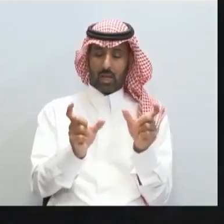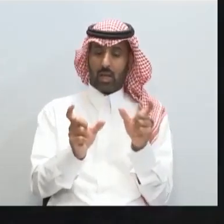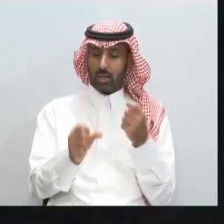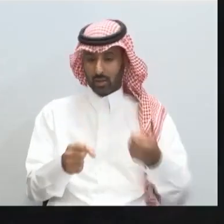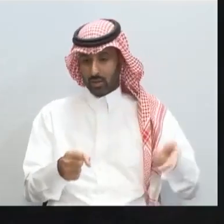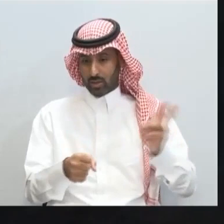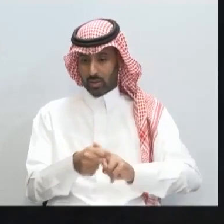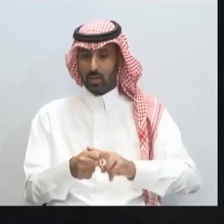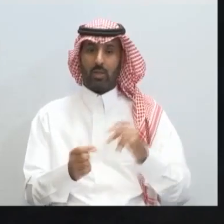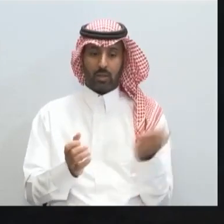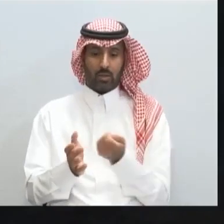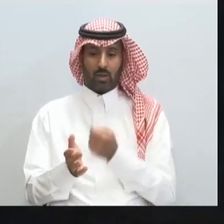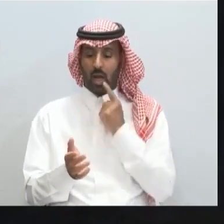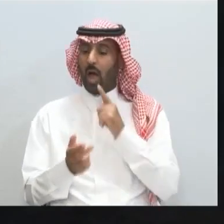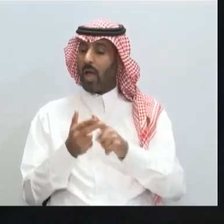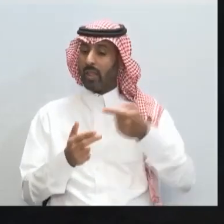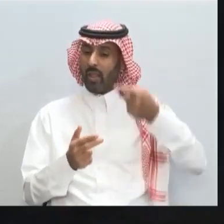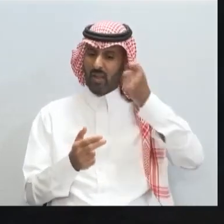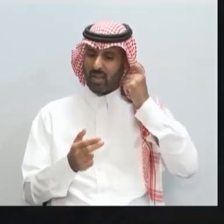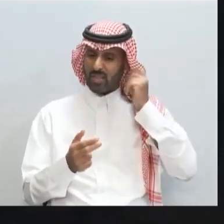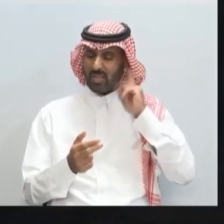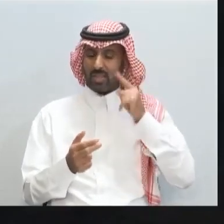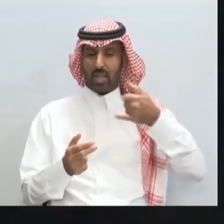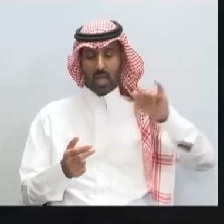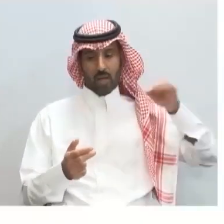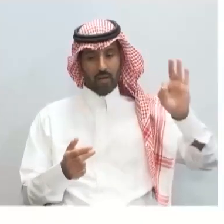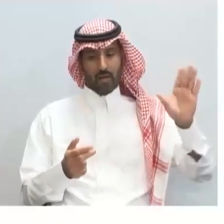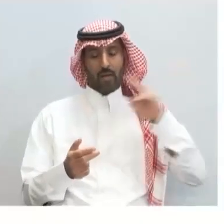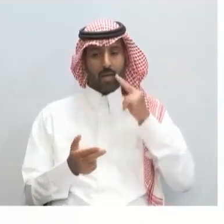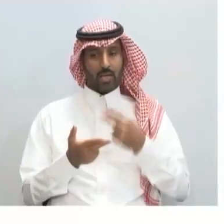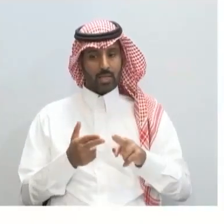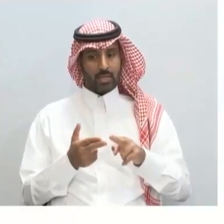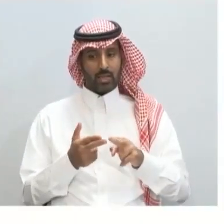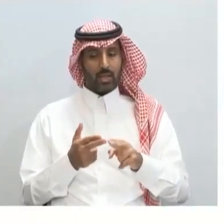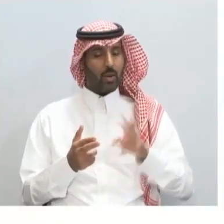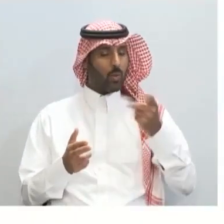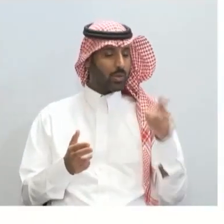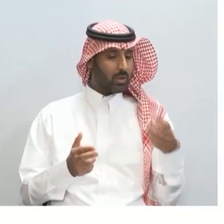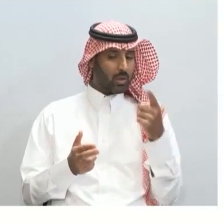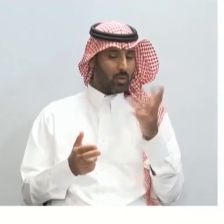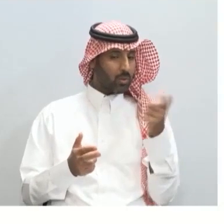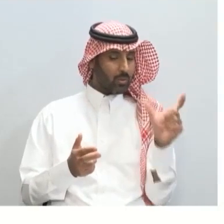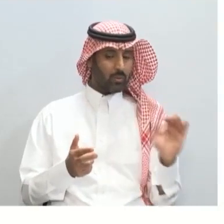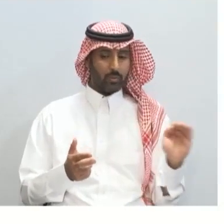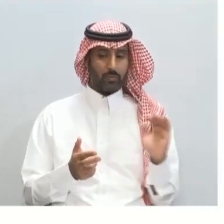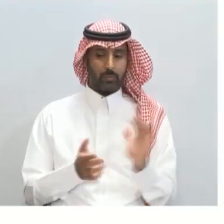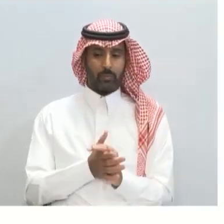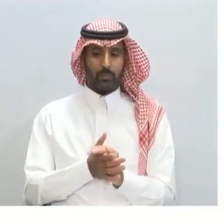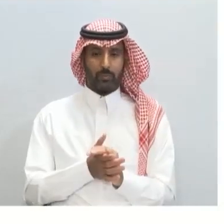rewrite the sentences as conditional so let's take number one what's the correct answer